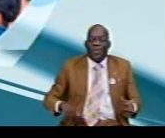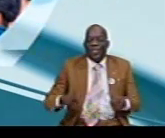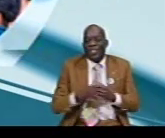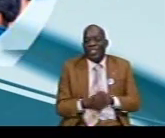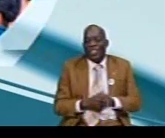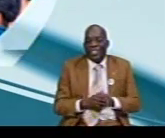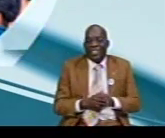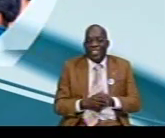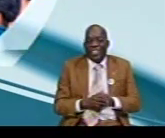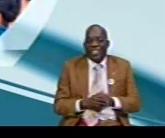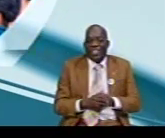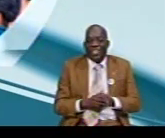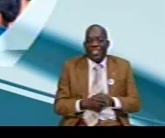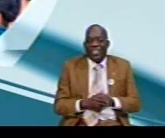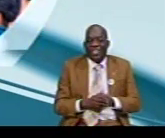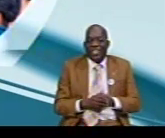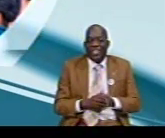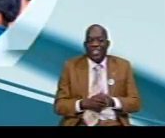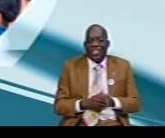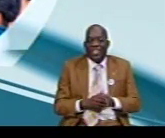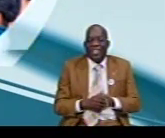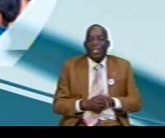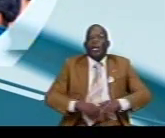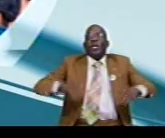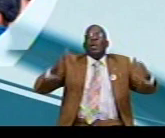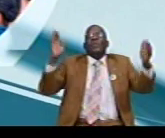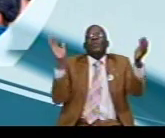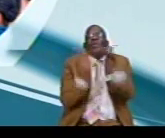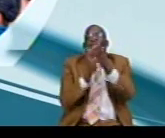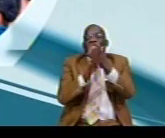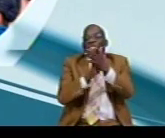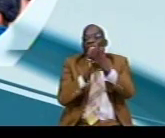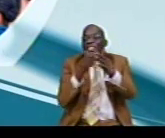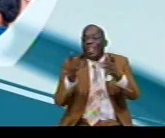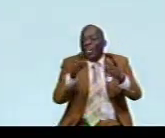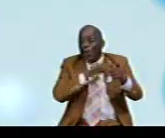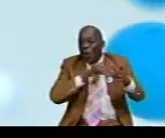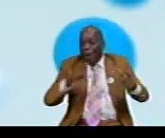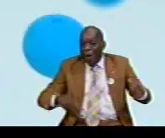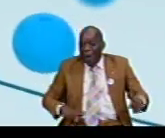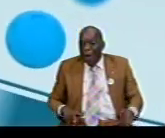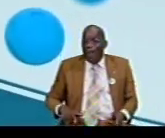Lift up your voice, everybody praise the Lord.